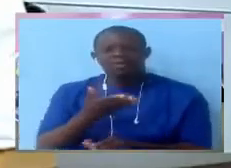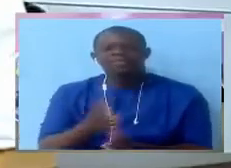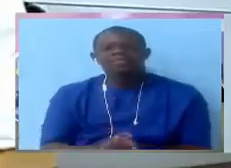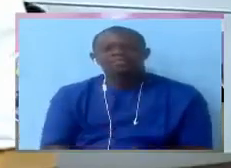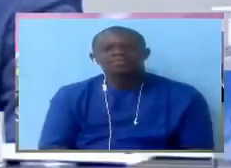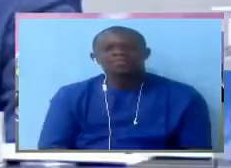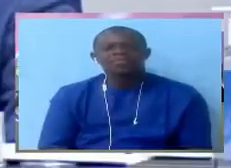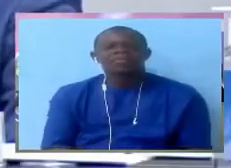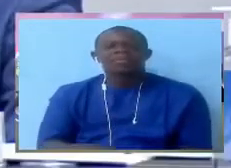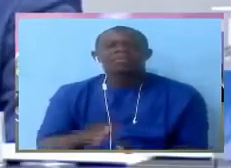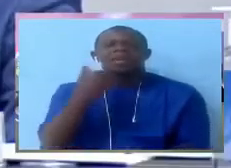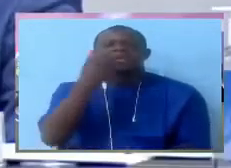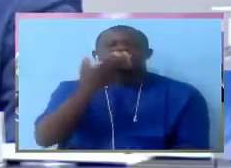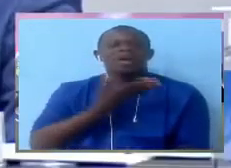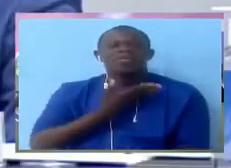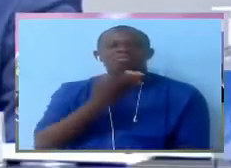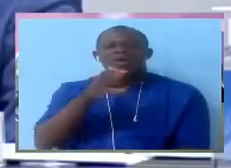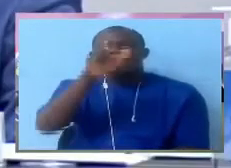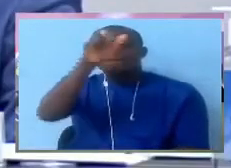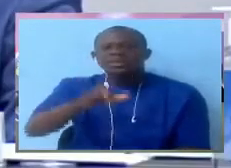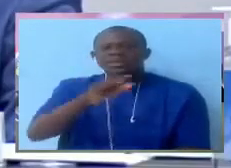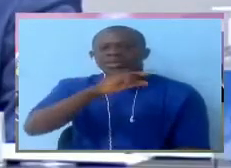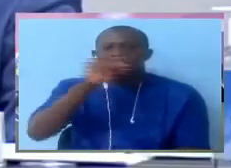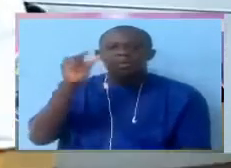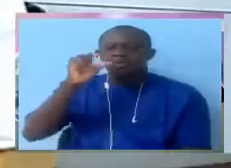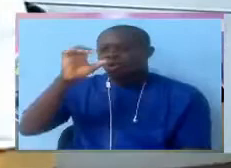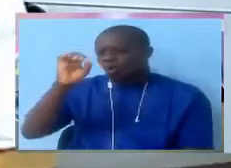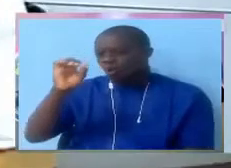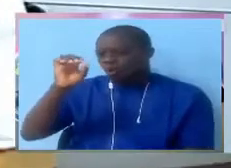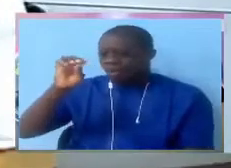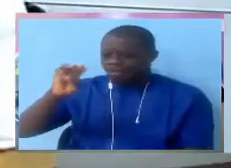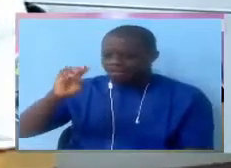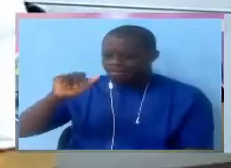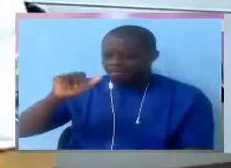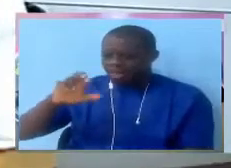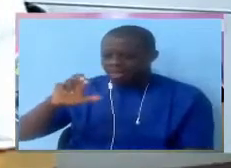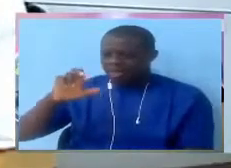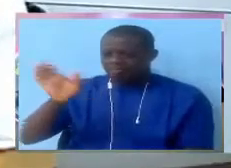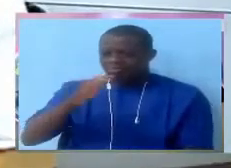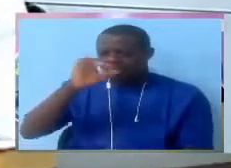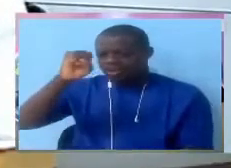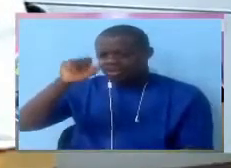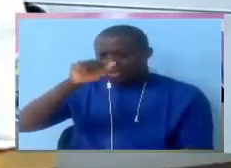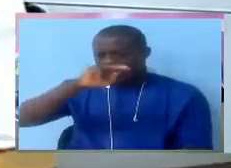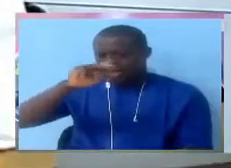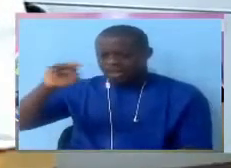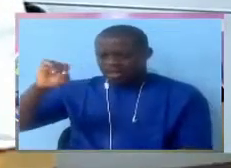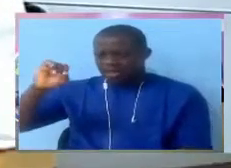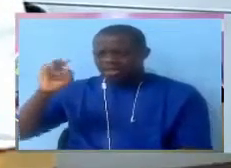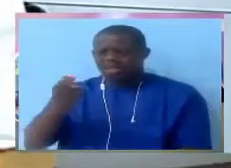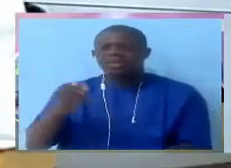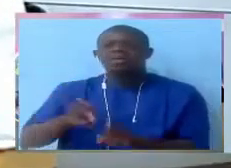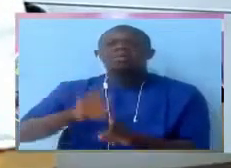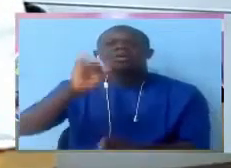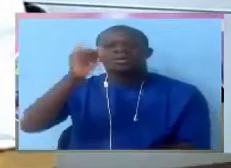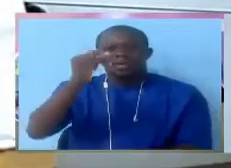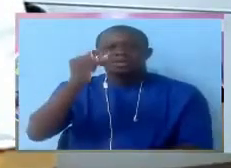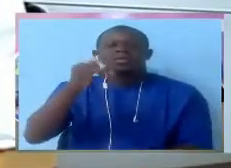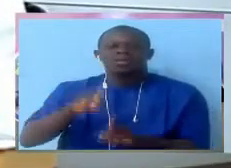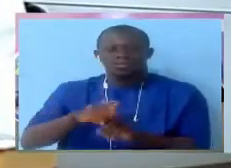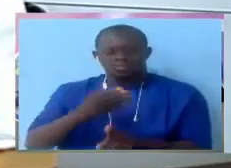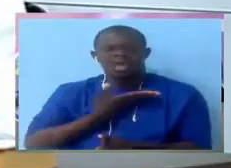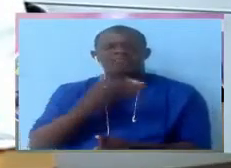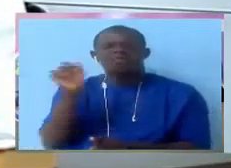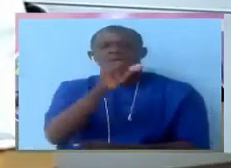Is there a person called Omar Sani? Dafa am kenn ku ci tudon Omar Sani. Am nañ ñu nekkon outside bi, ñu dindan ñew ci office bi Omar